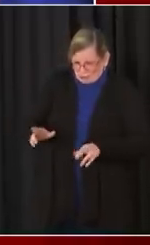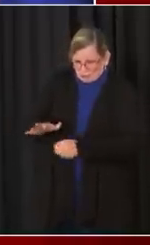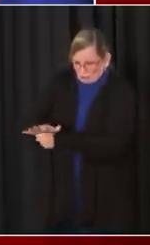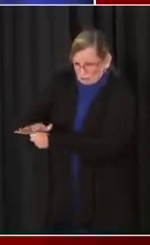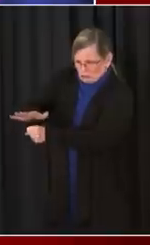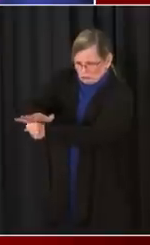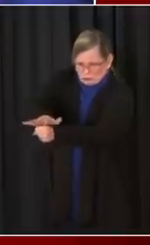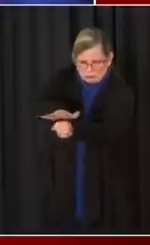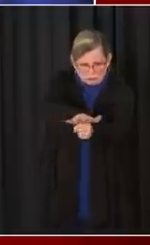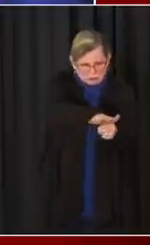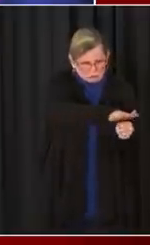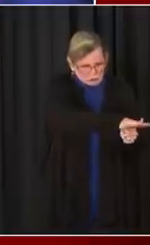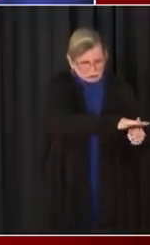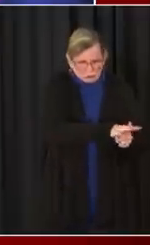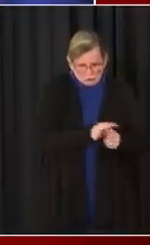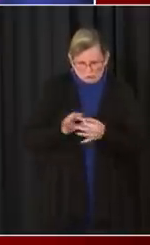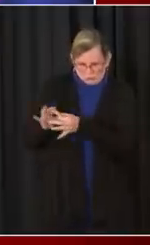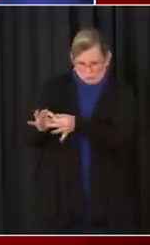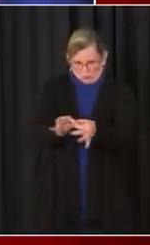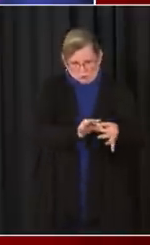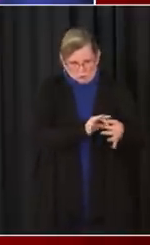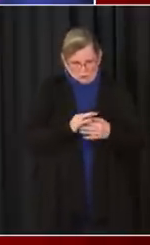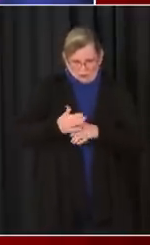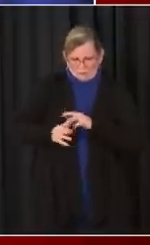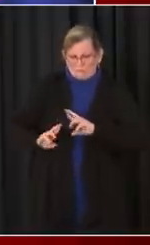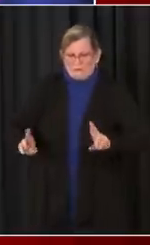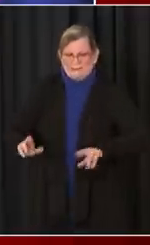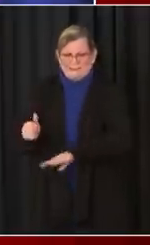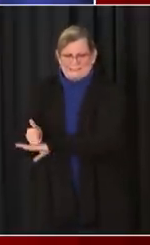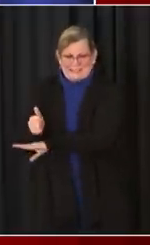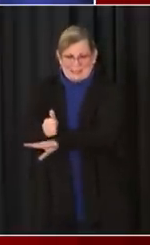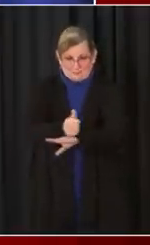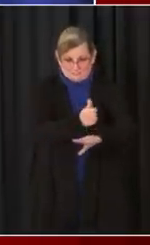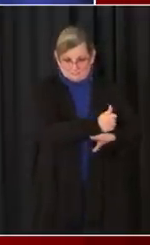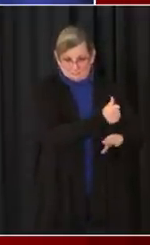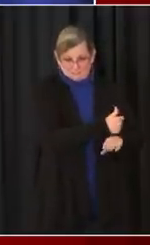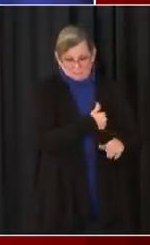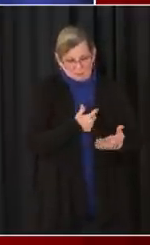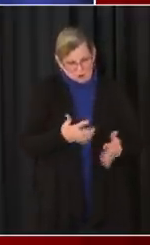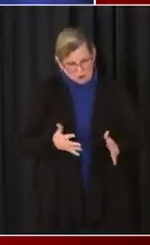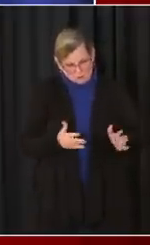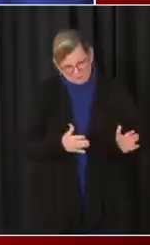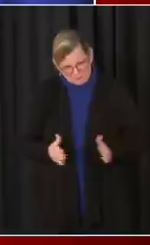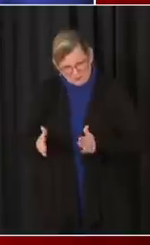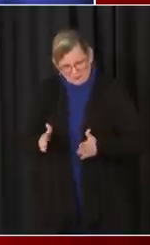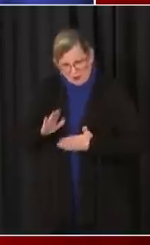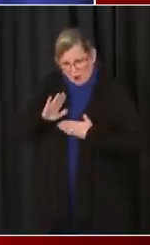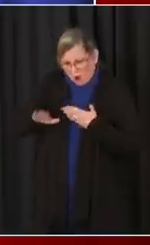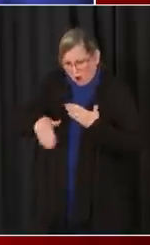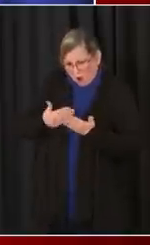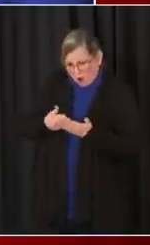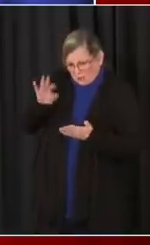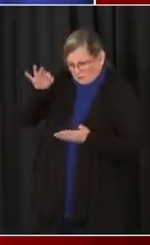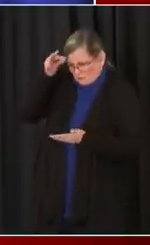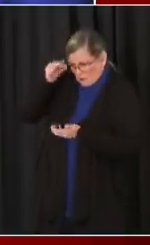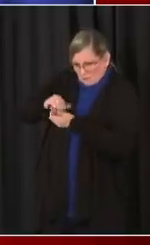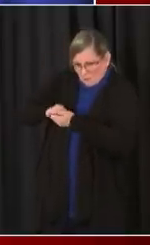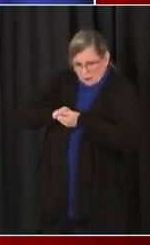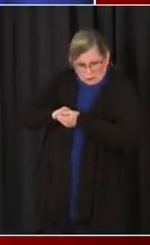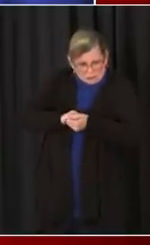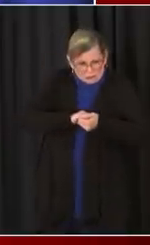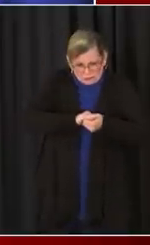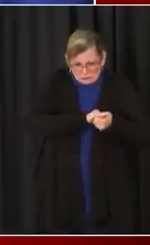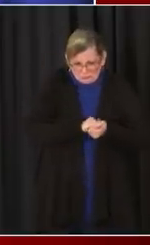regional cooperation system and planning. Now, as we planned with all of our federal partners for